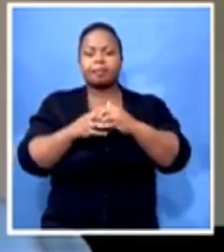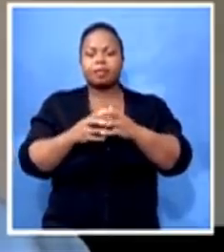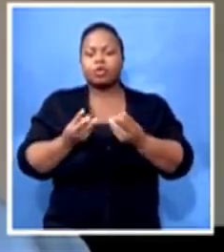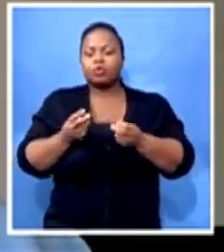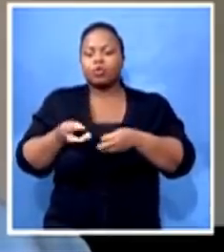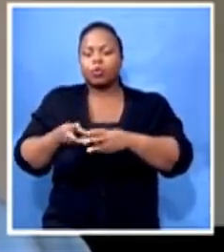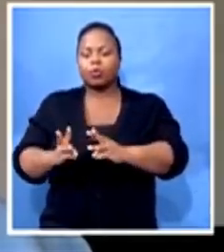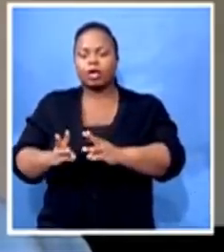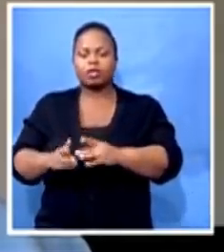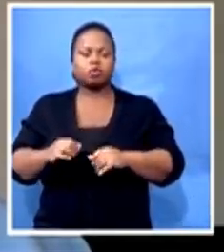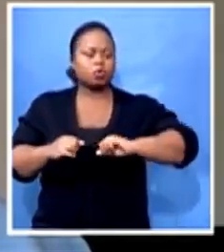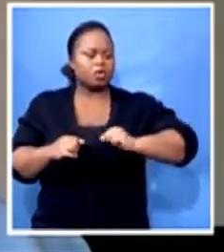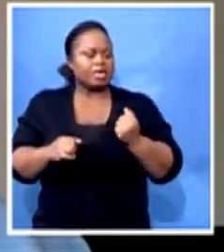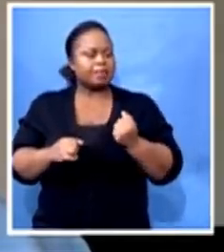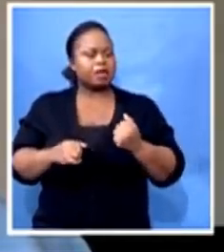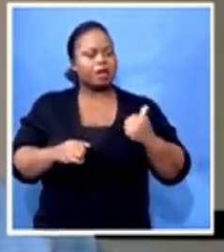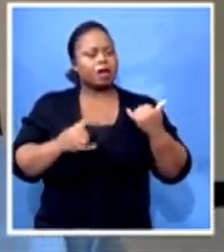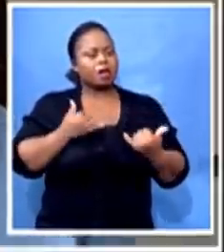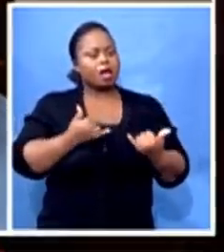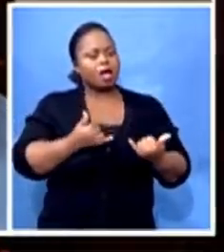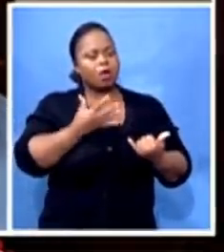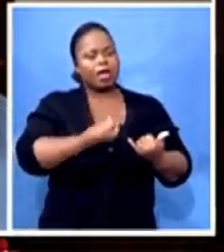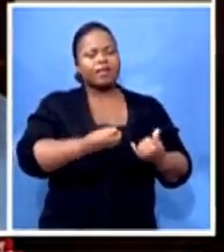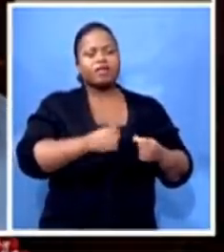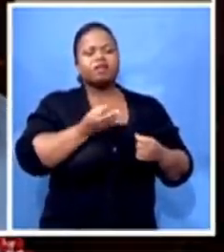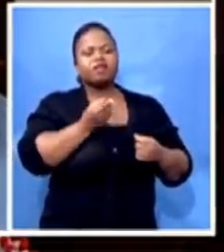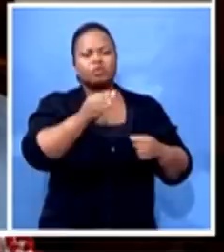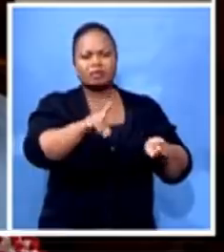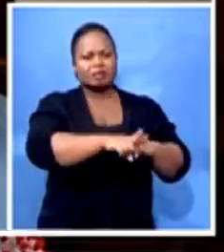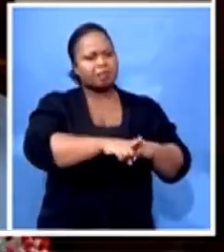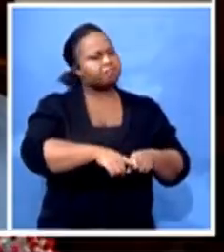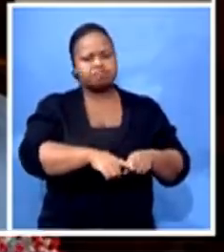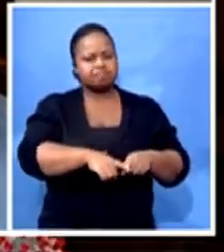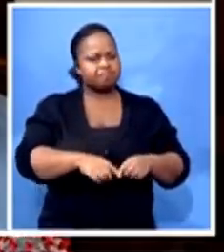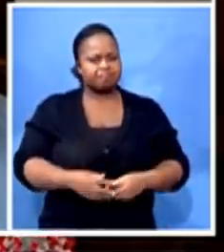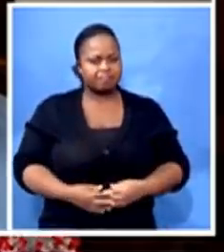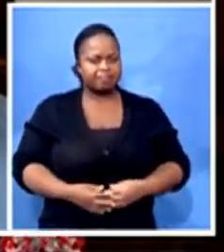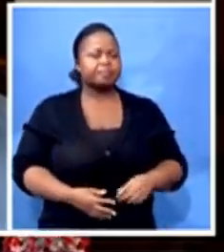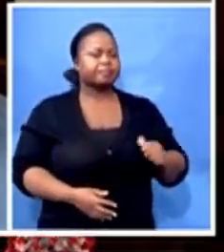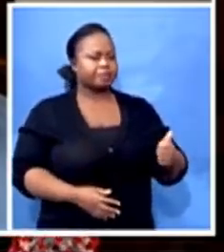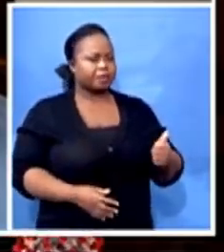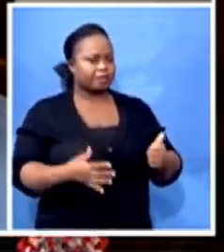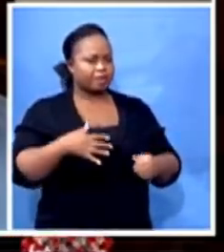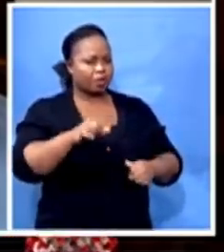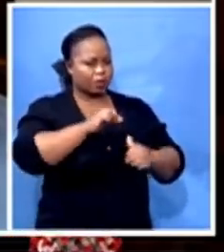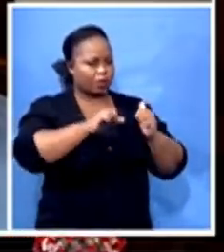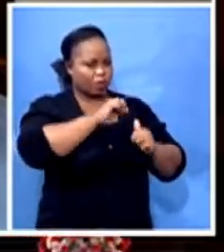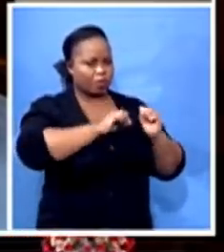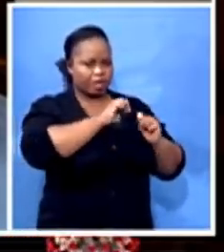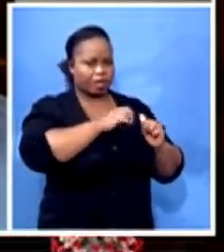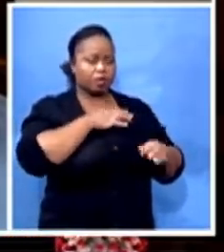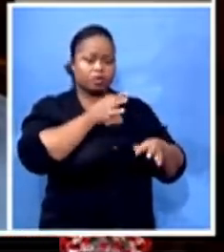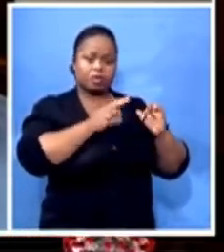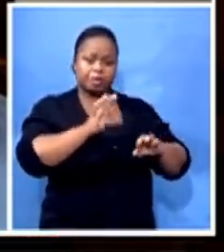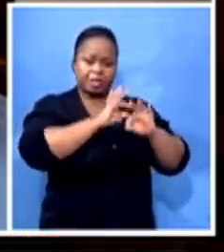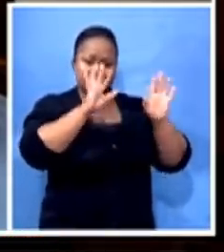we have today. I hear what you're saying, but I just want to go back to a point you're making and clarify there, where you were saying that the